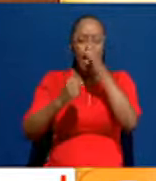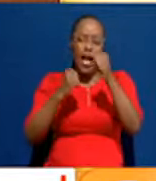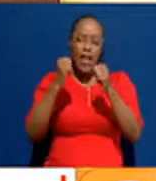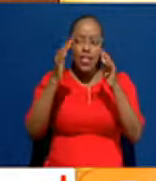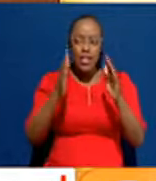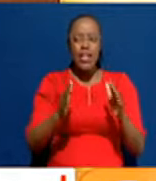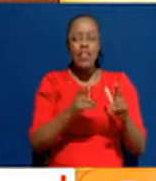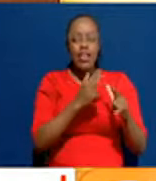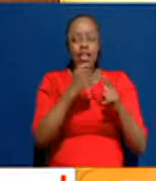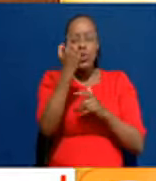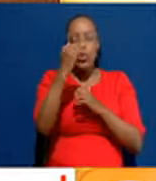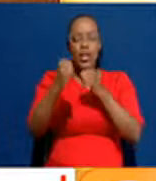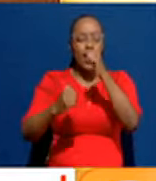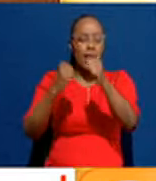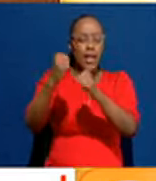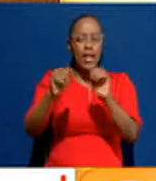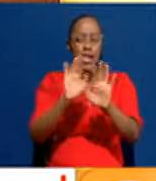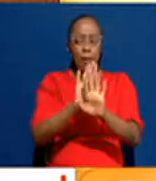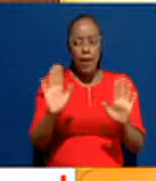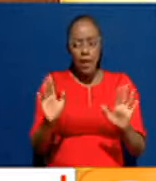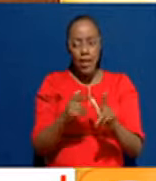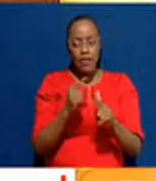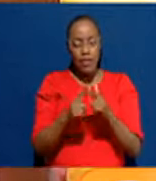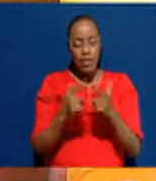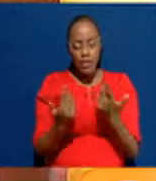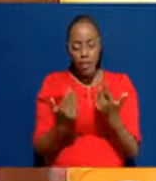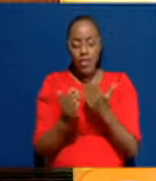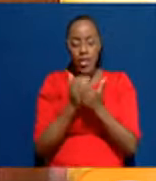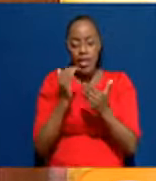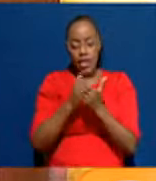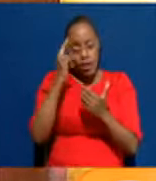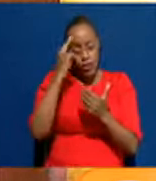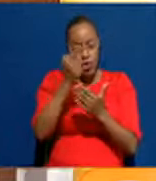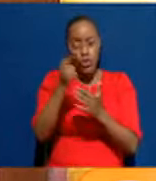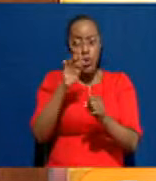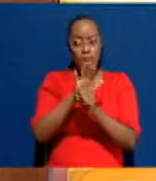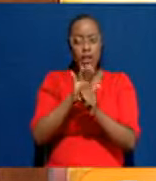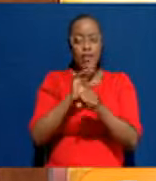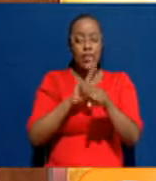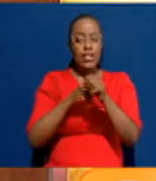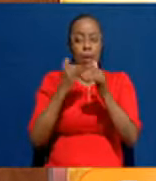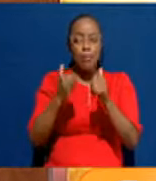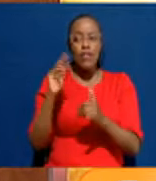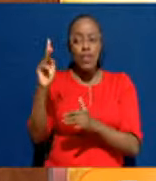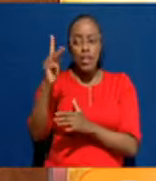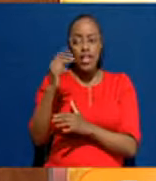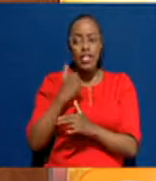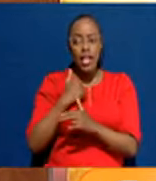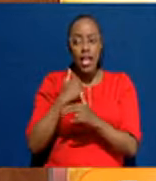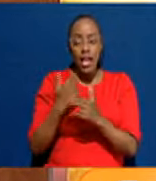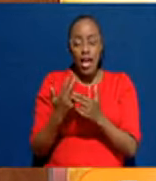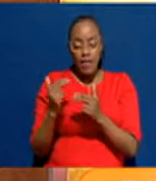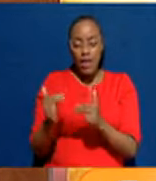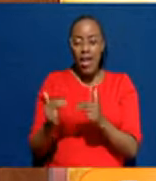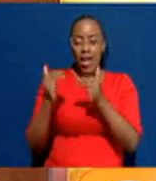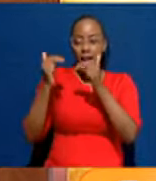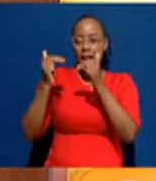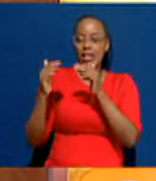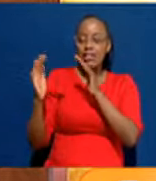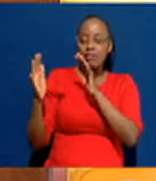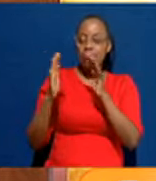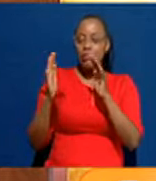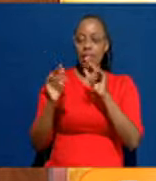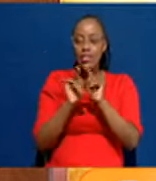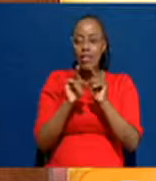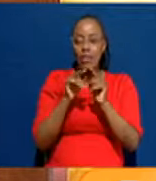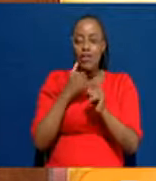Na kukimbia, wanatuchunga sana. At the moment, Kenya took a very high sai. So, yes, we